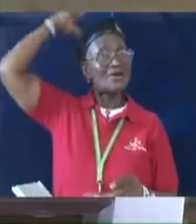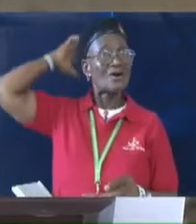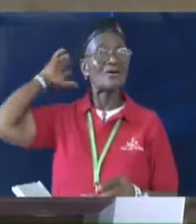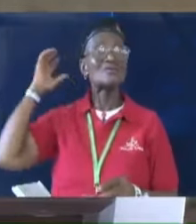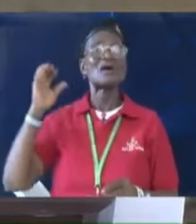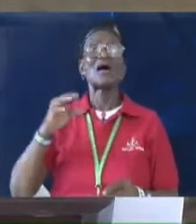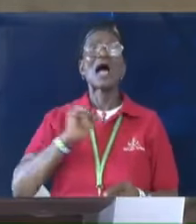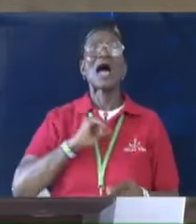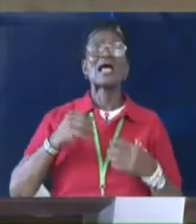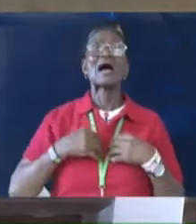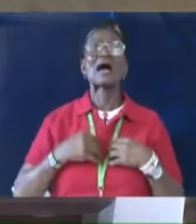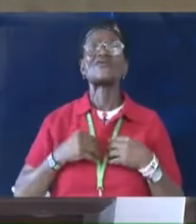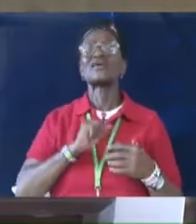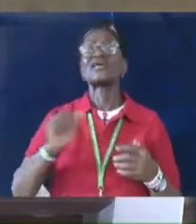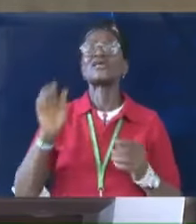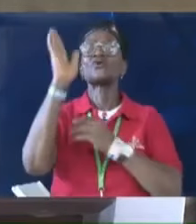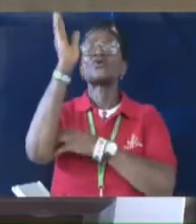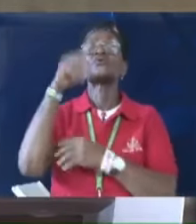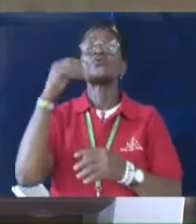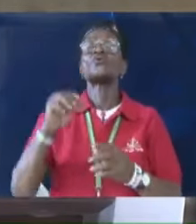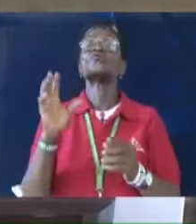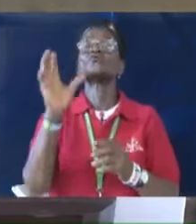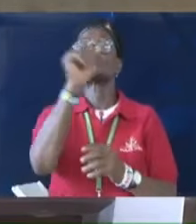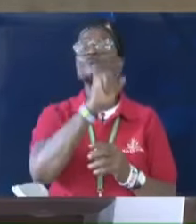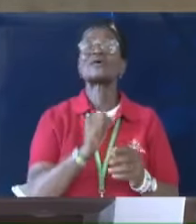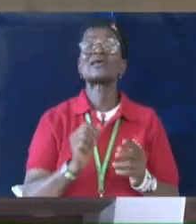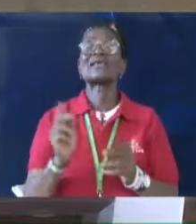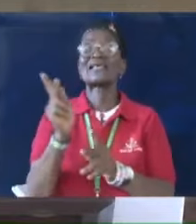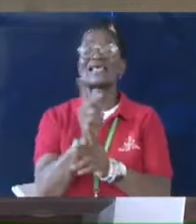I have a God who took care of a bear.